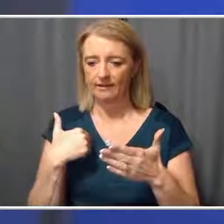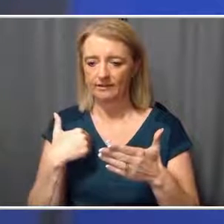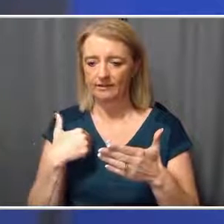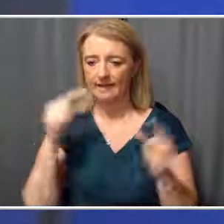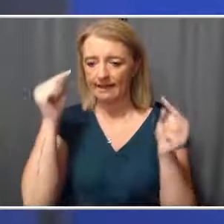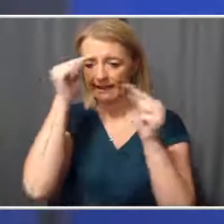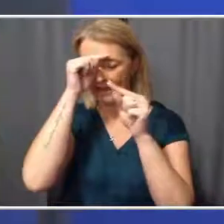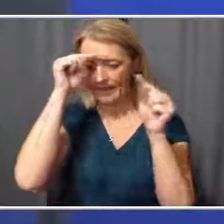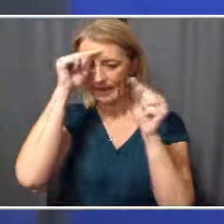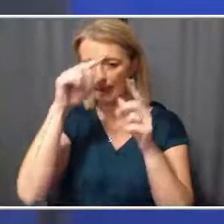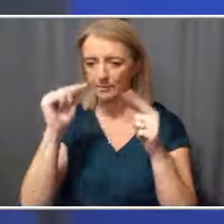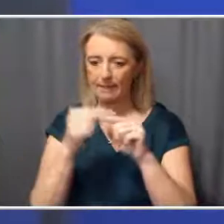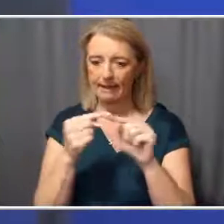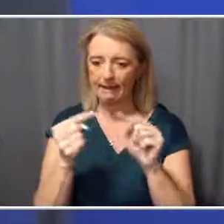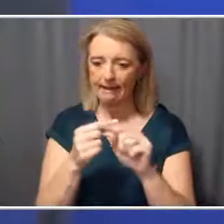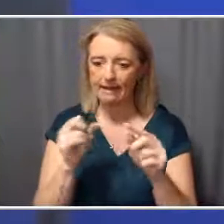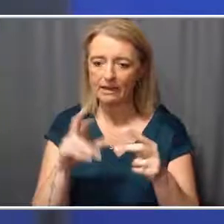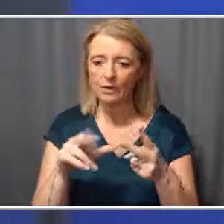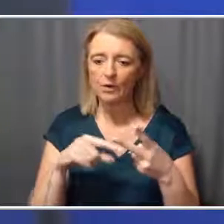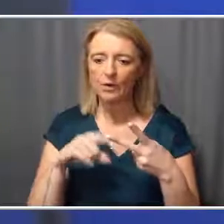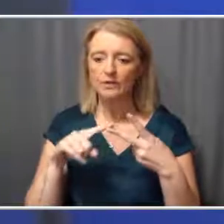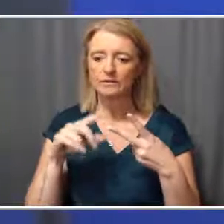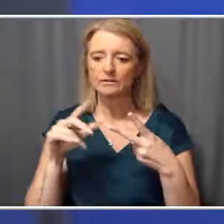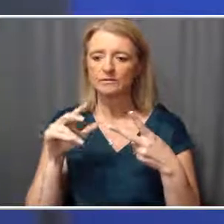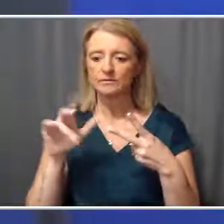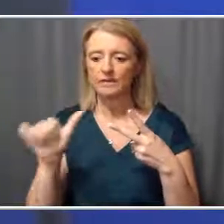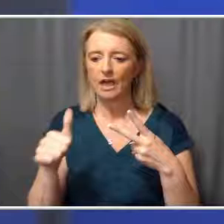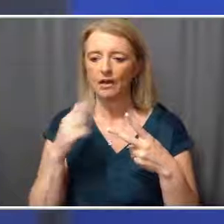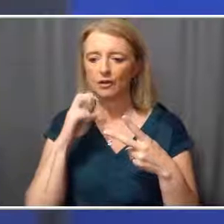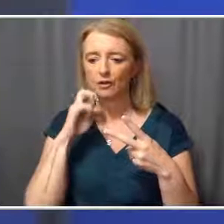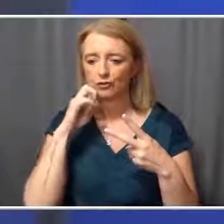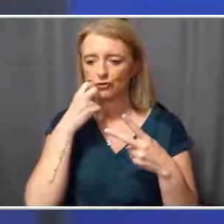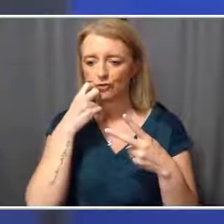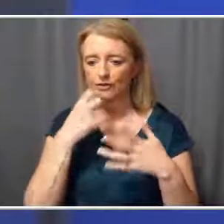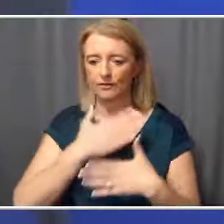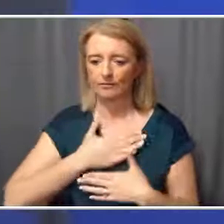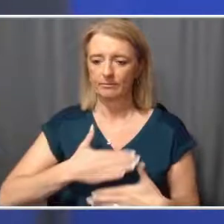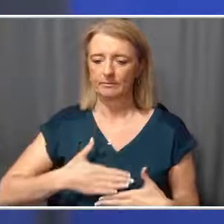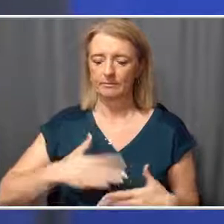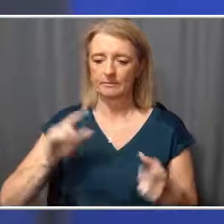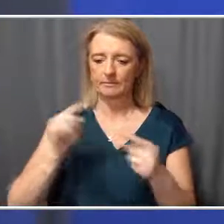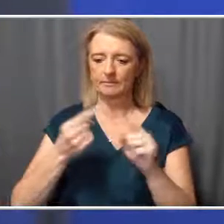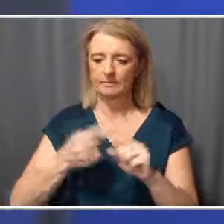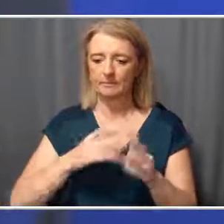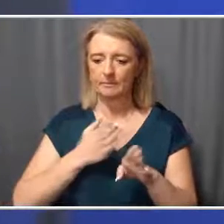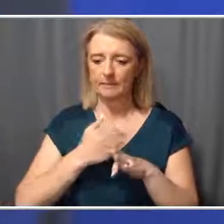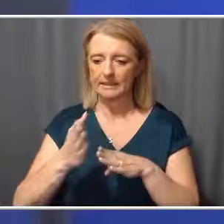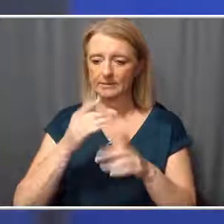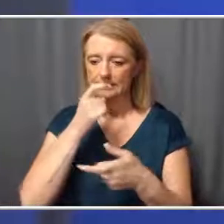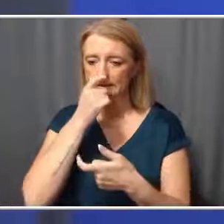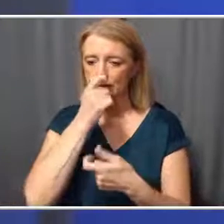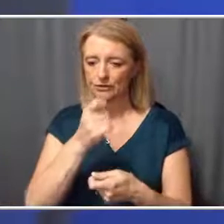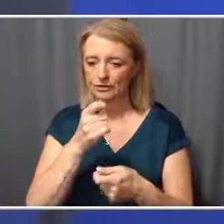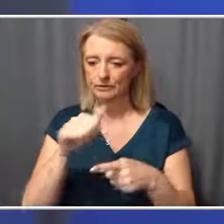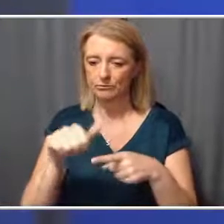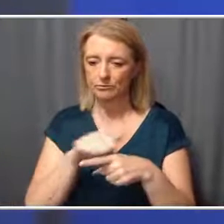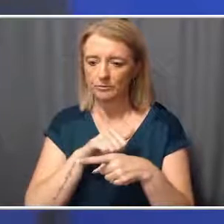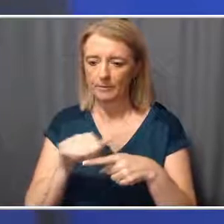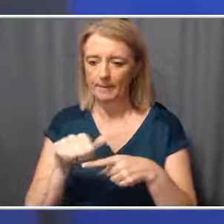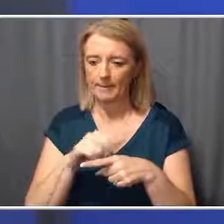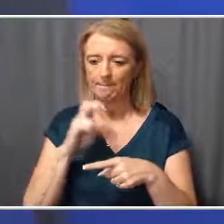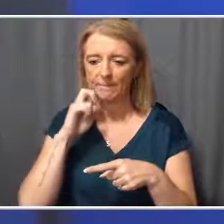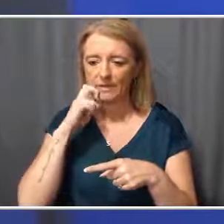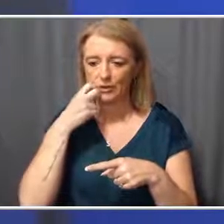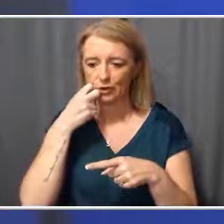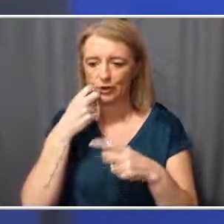plastic surgeon, operating on the face is a very, very common part of what I do. Yeah, obviously you did a lot of training for that, that's for sure.